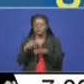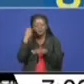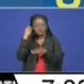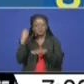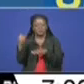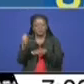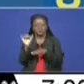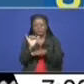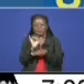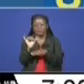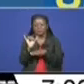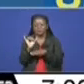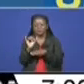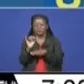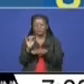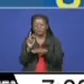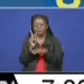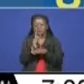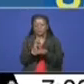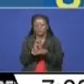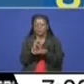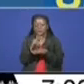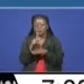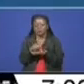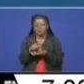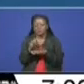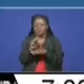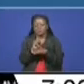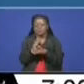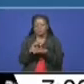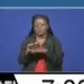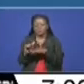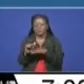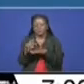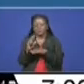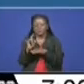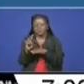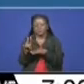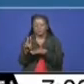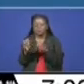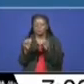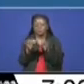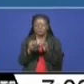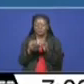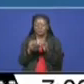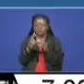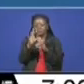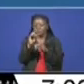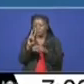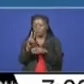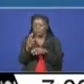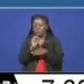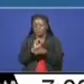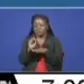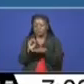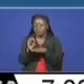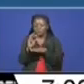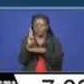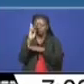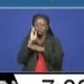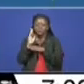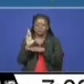Otterstown, Cat Island, Stanley Key, Kemps Bay, and Fresh Creek in Central Andros. More 82s in San Salvador, Rum Key,